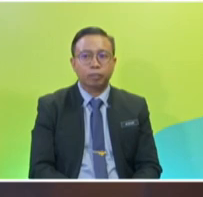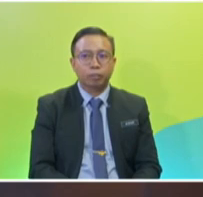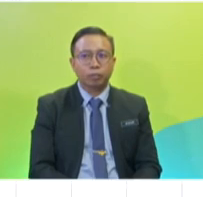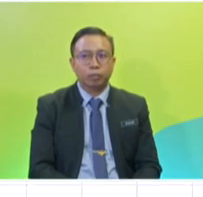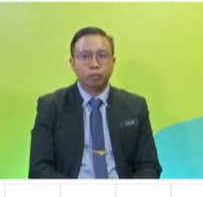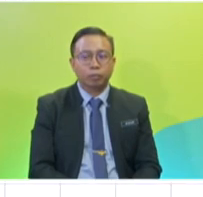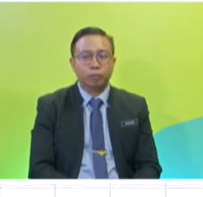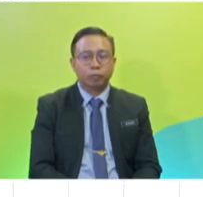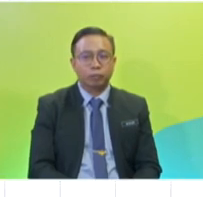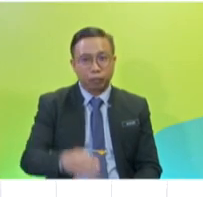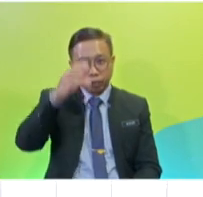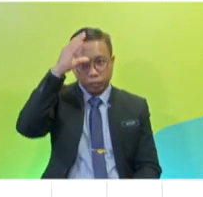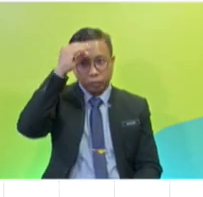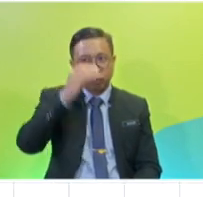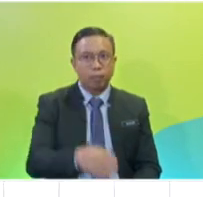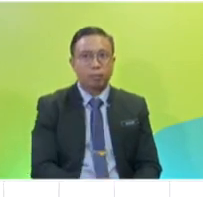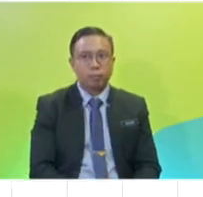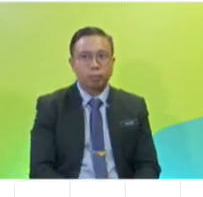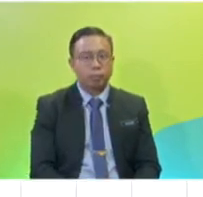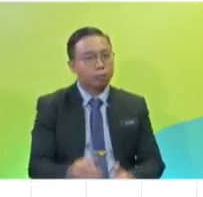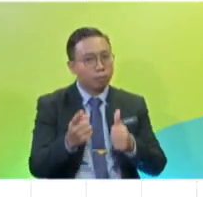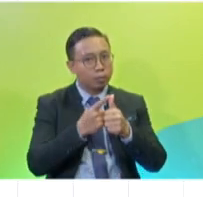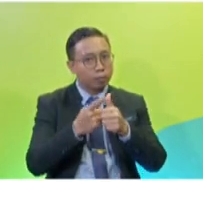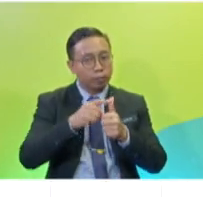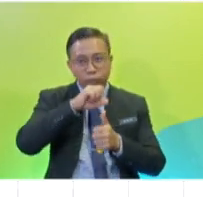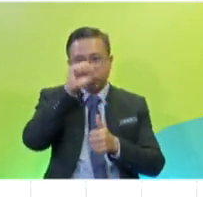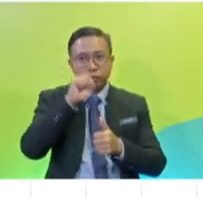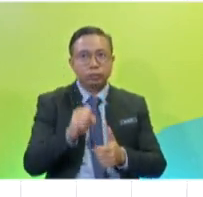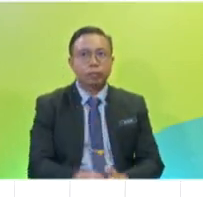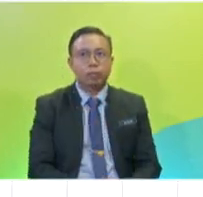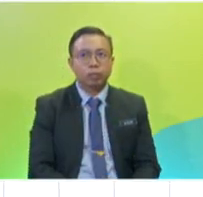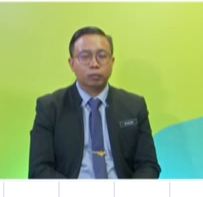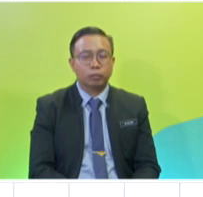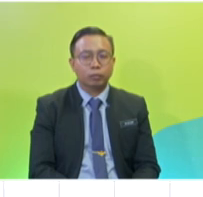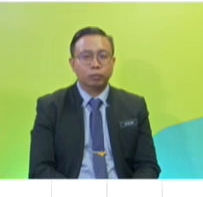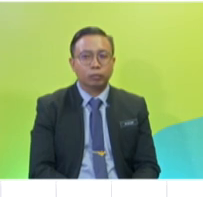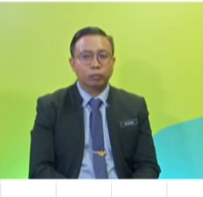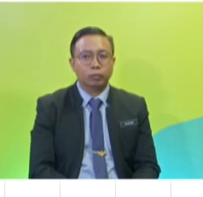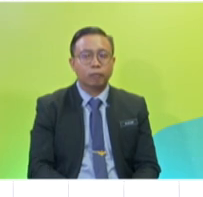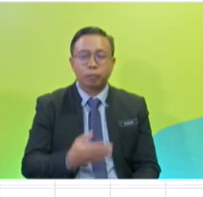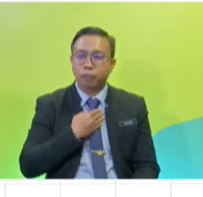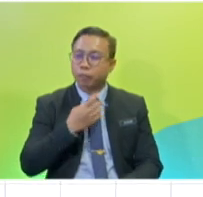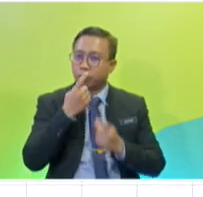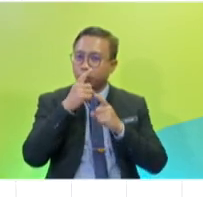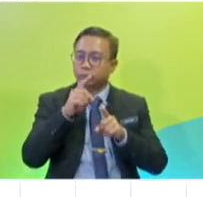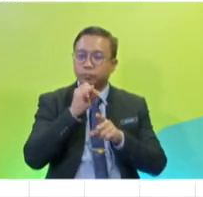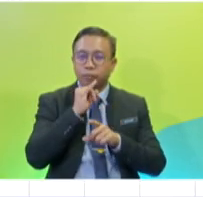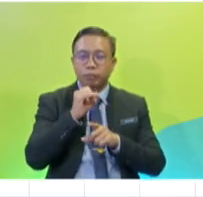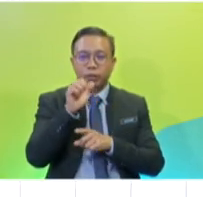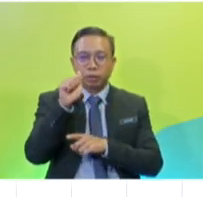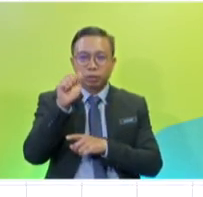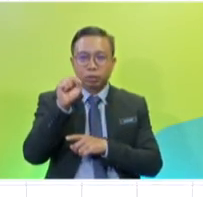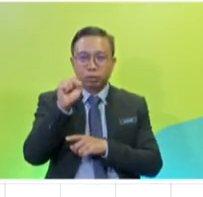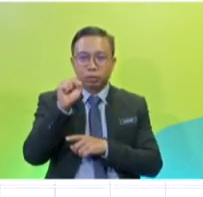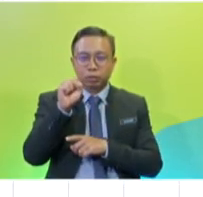I answer, madam? Okay, Yusof. First question. All right. My answer is as well as.